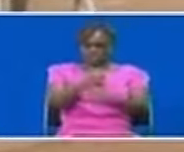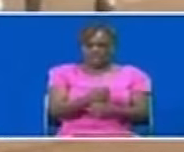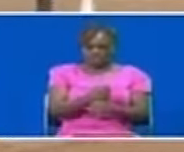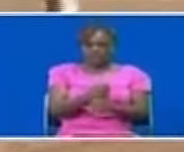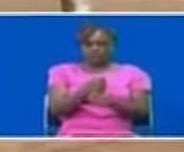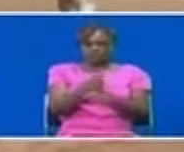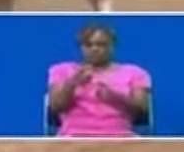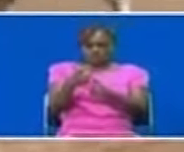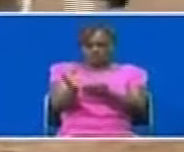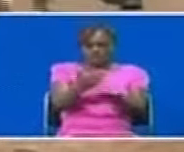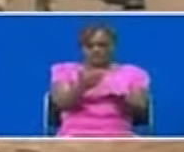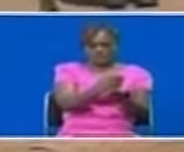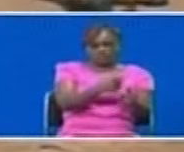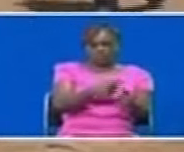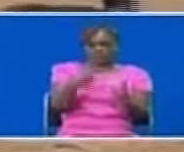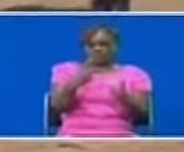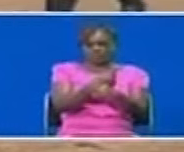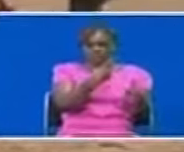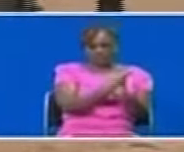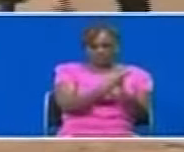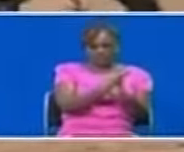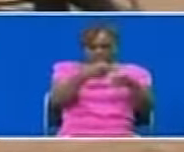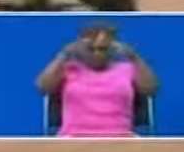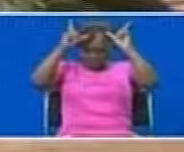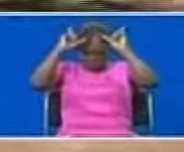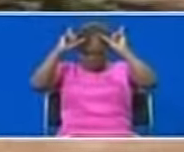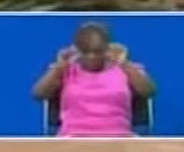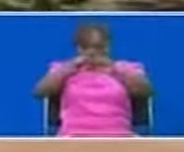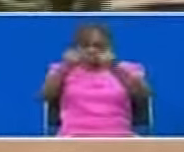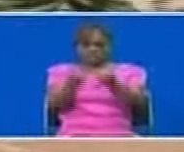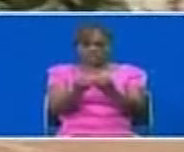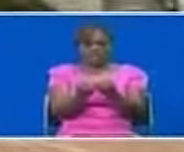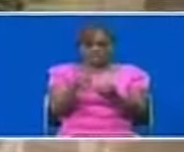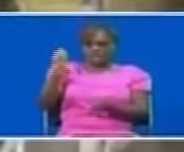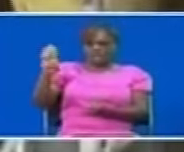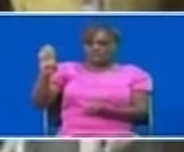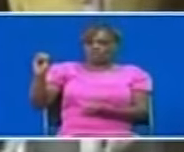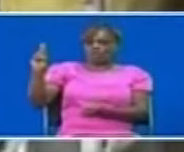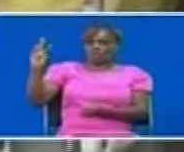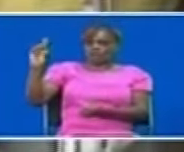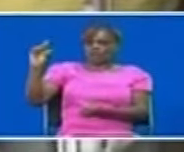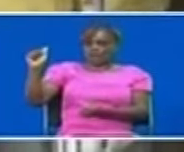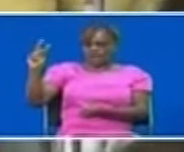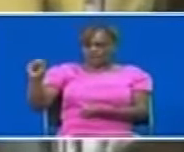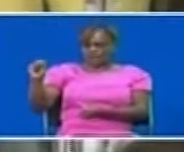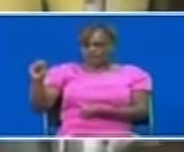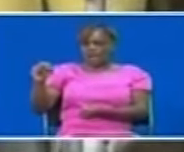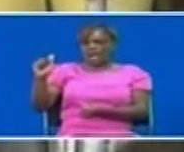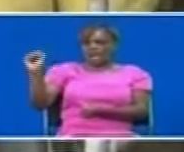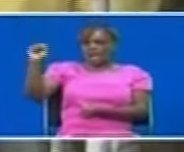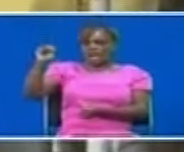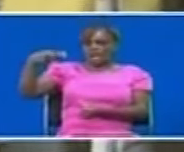are drawn from the Kenya Holstein Friesian Cattle Society, the Boran Cattle Breeder Society, the Asha Cattle